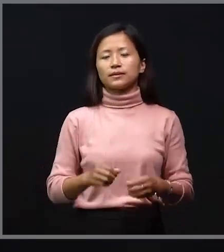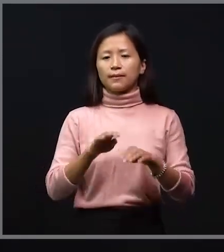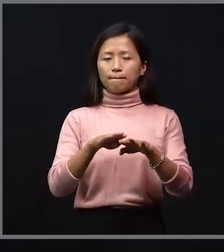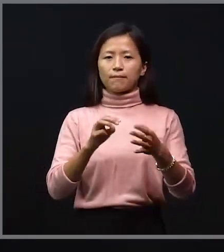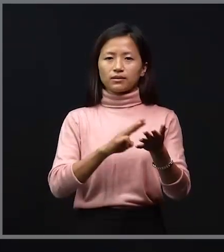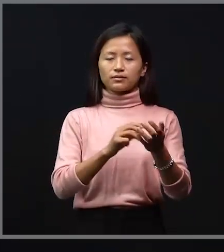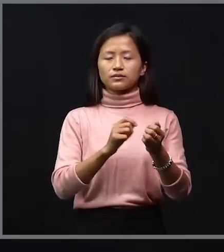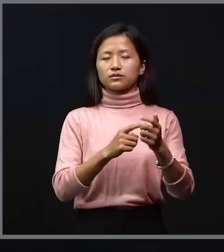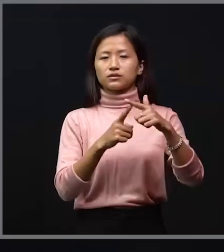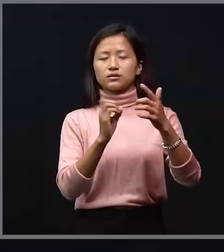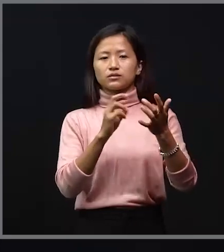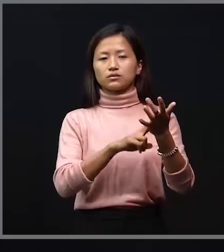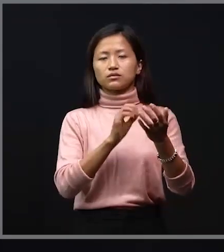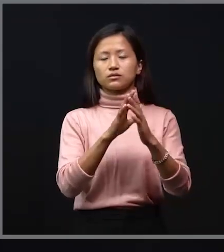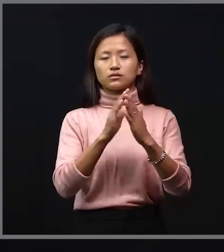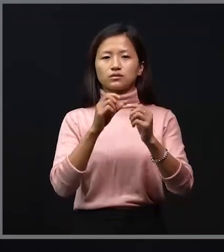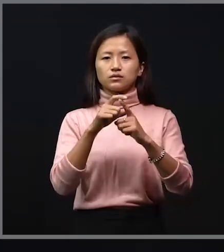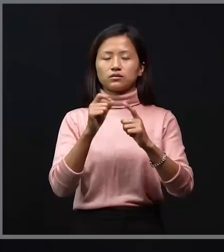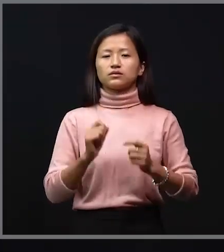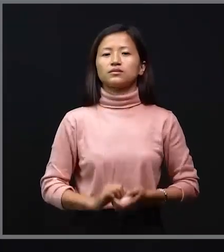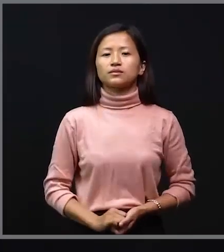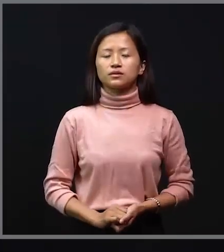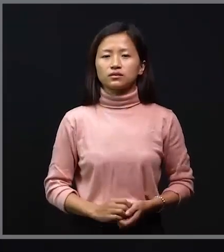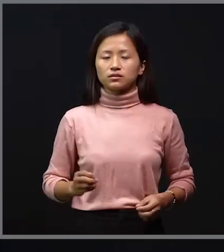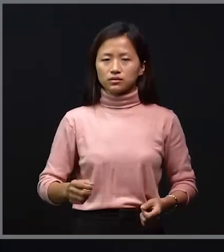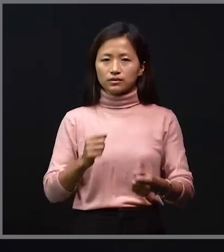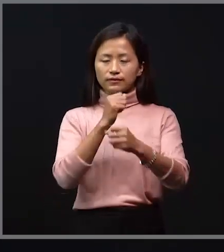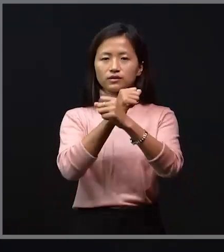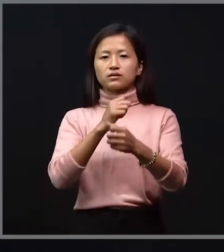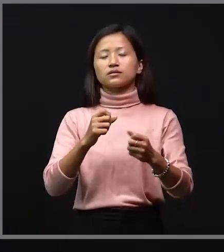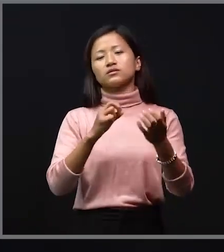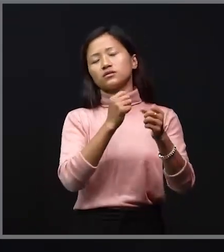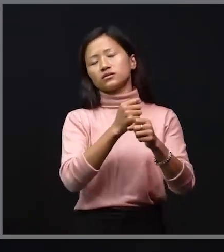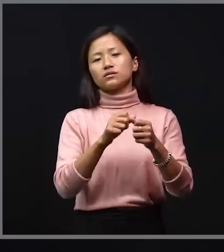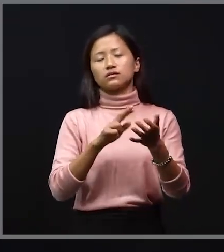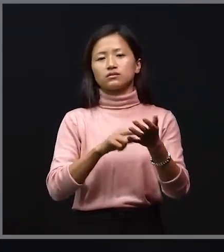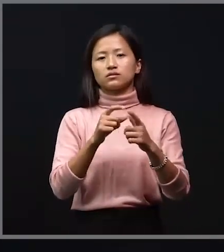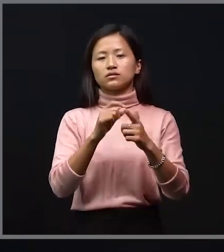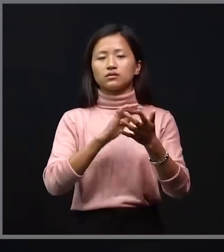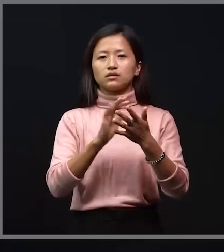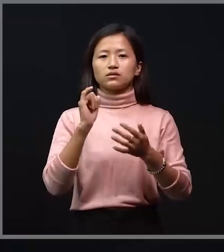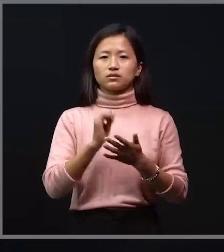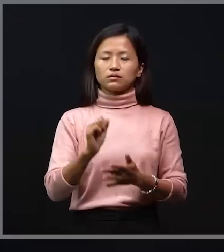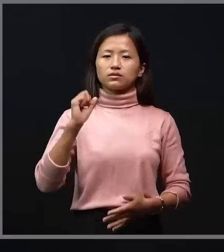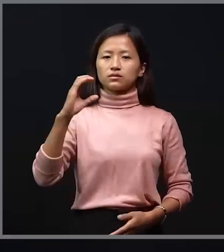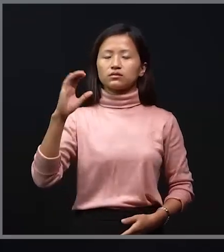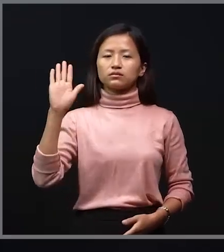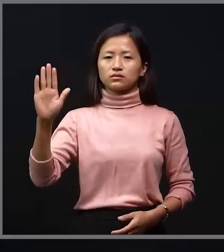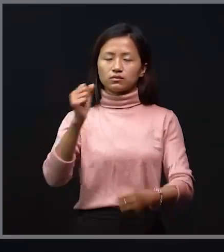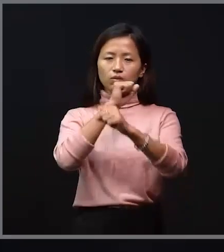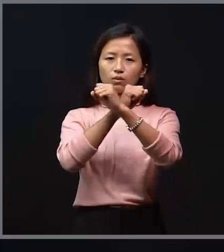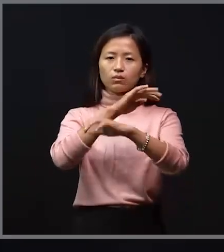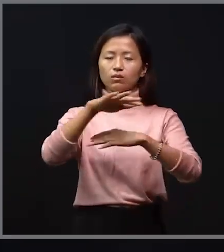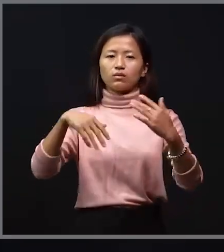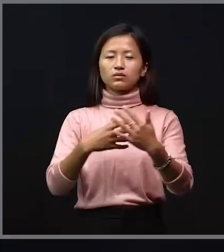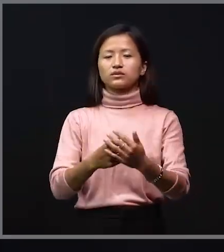the Indian leaders were arrested. Even Gandhiji was also arrested. Okay, the Congress was declared as illegal. Okay,